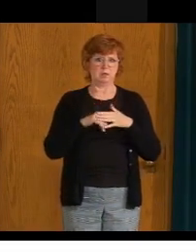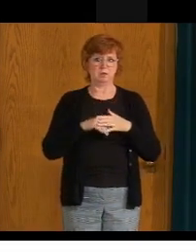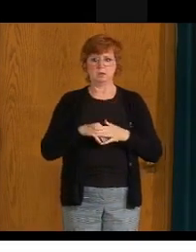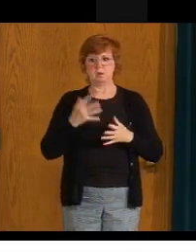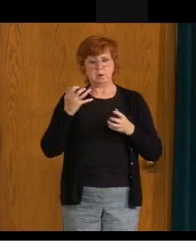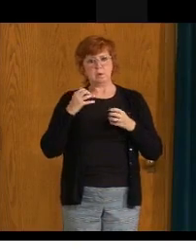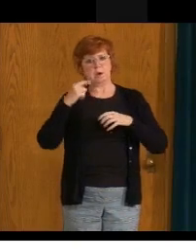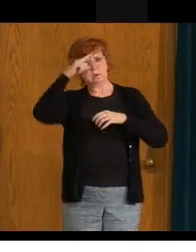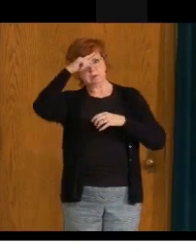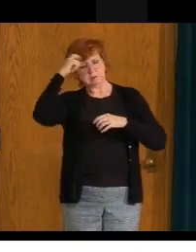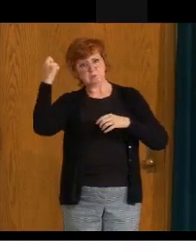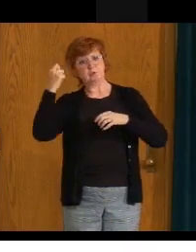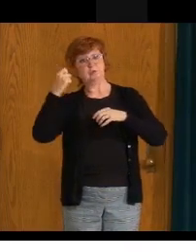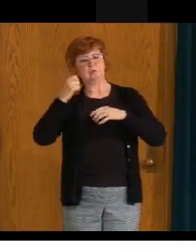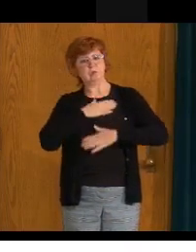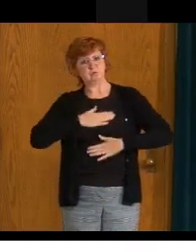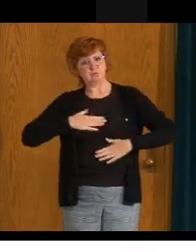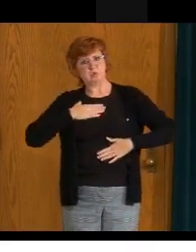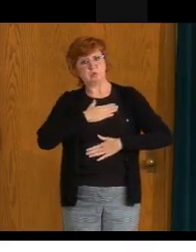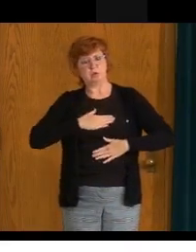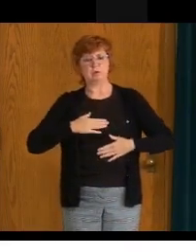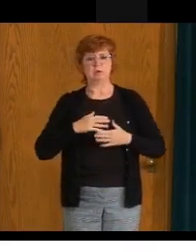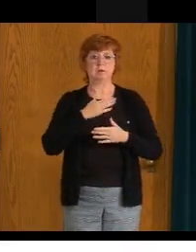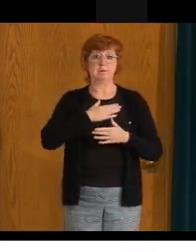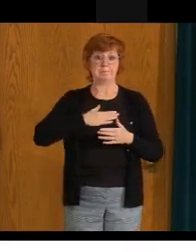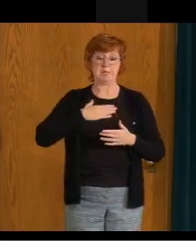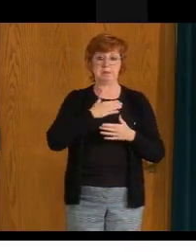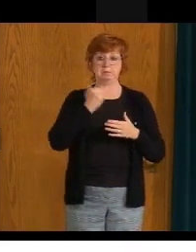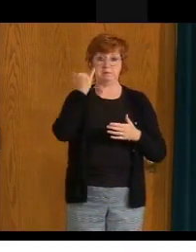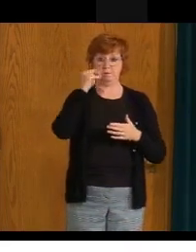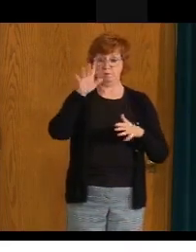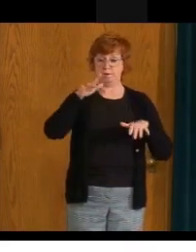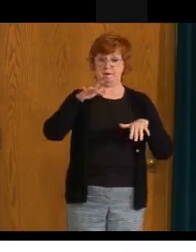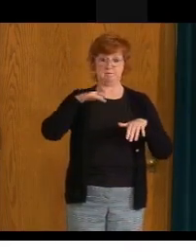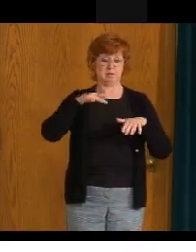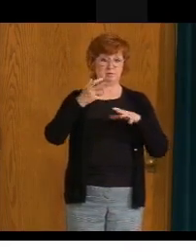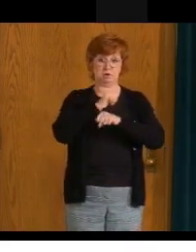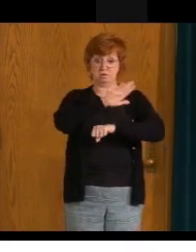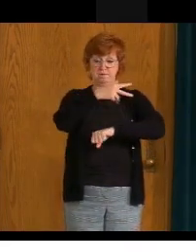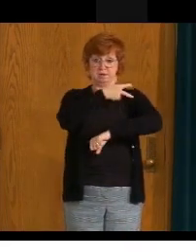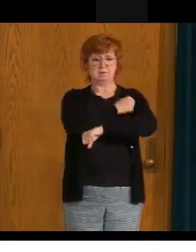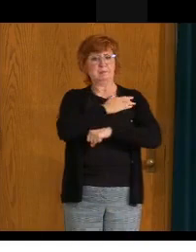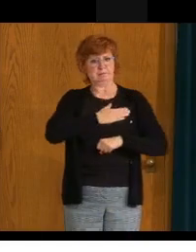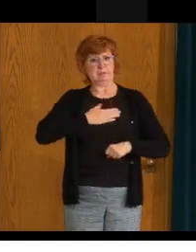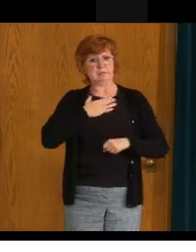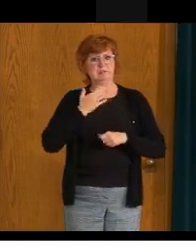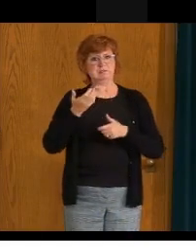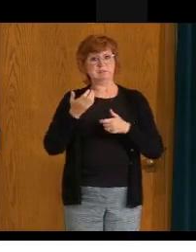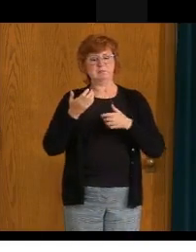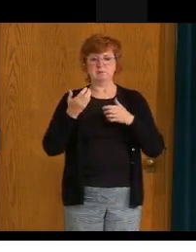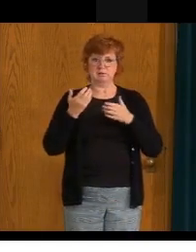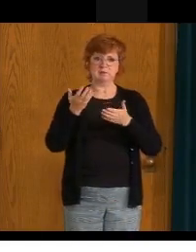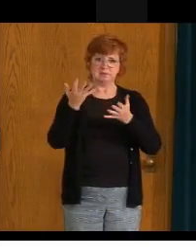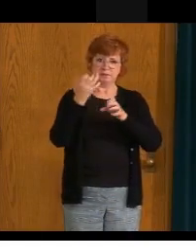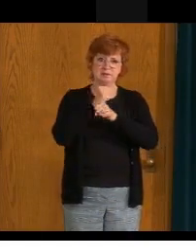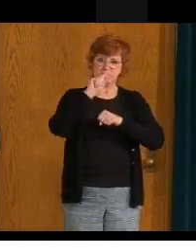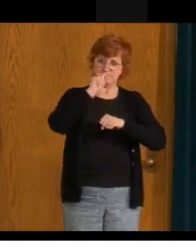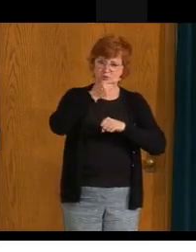out and get your first or your second shot of a vaccine and help us stick it to COVID.